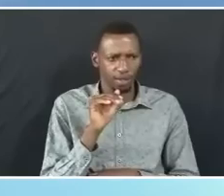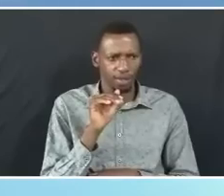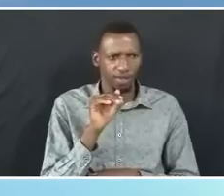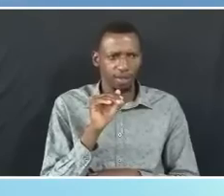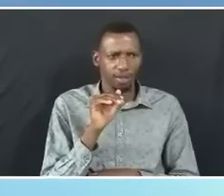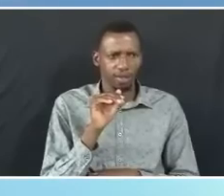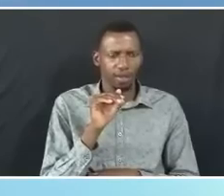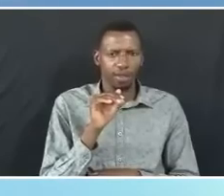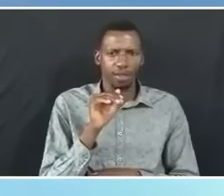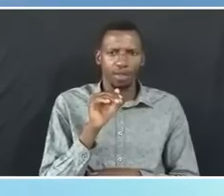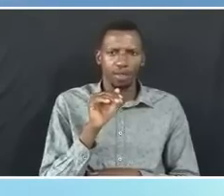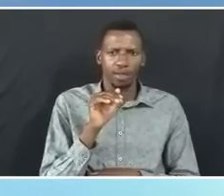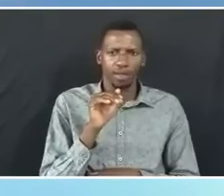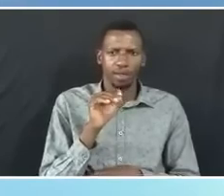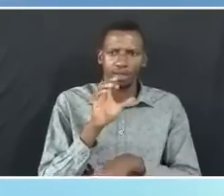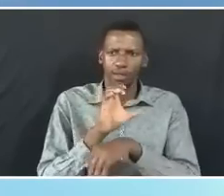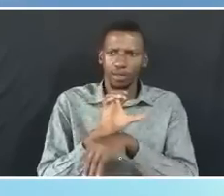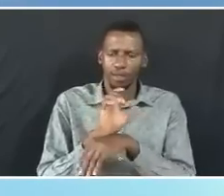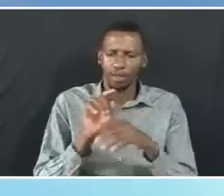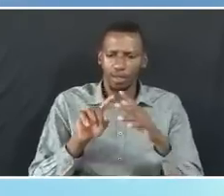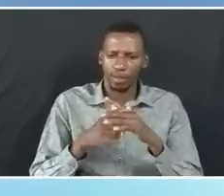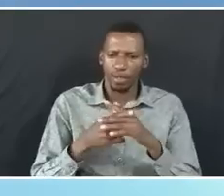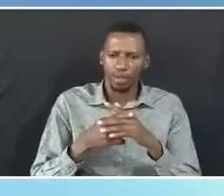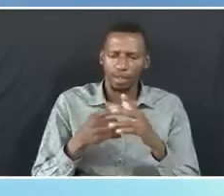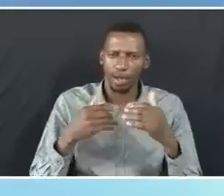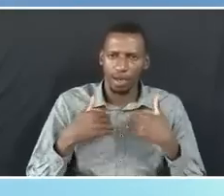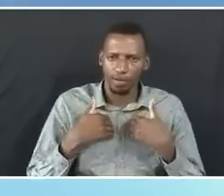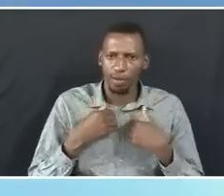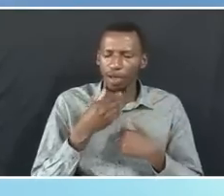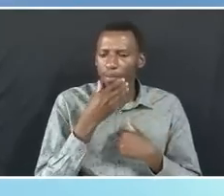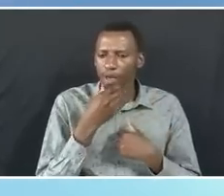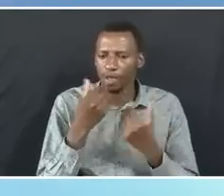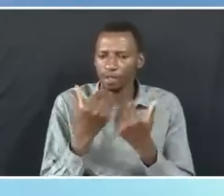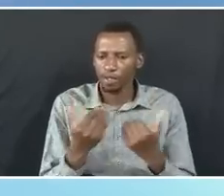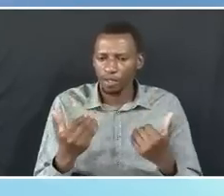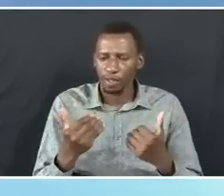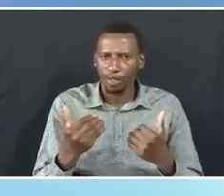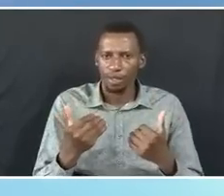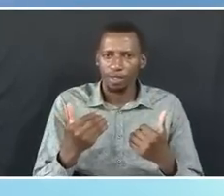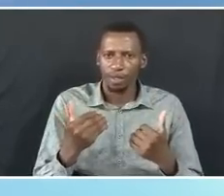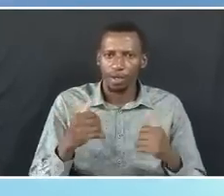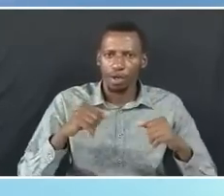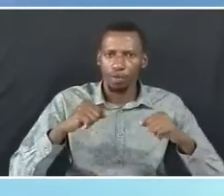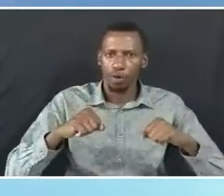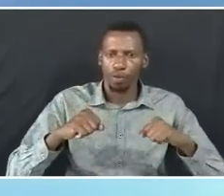directors, male children's directors? I know they're normally women.